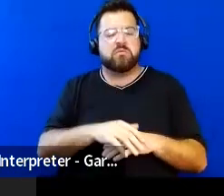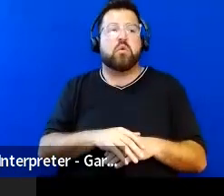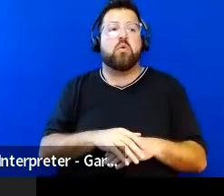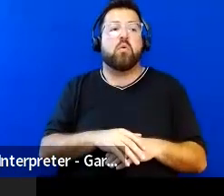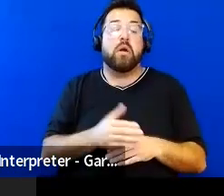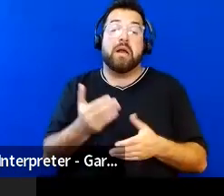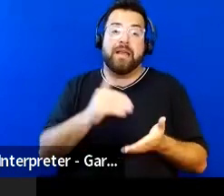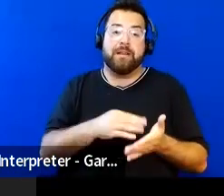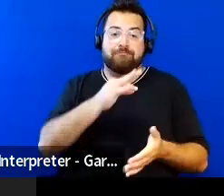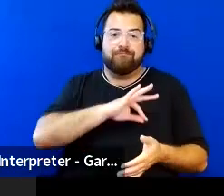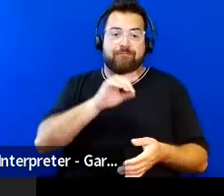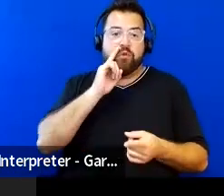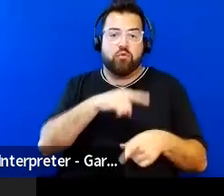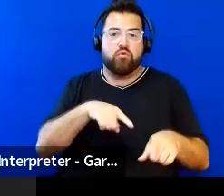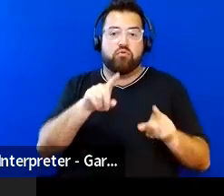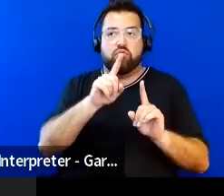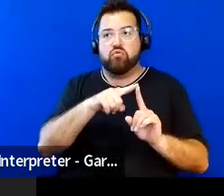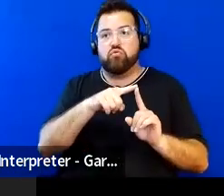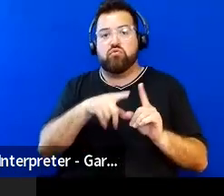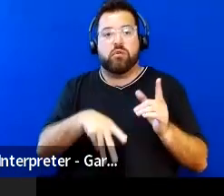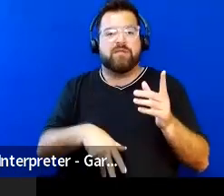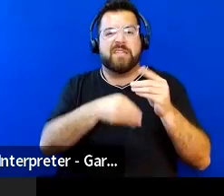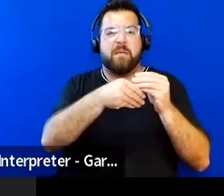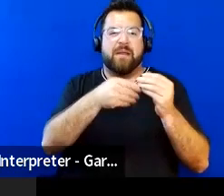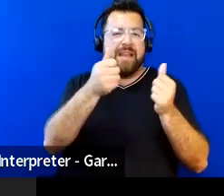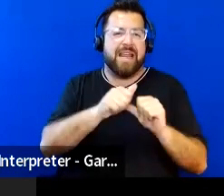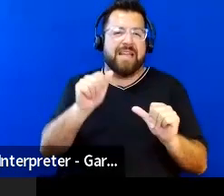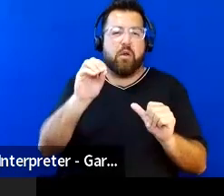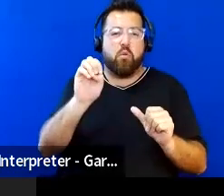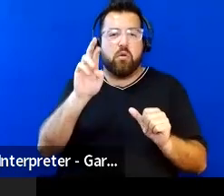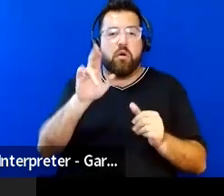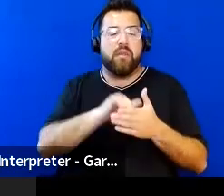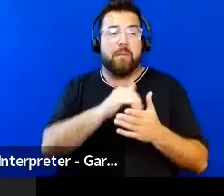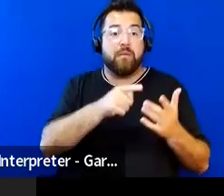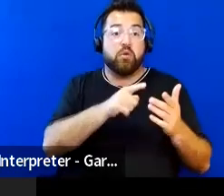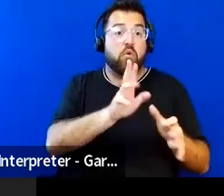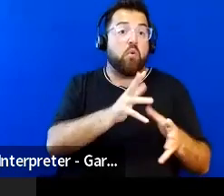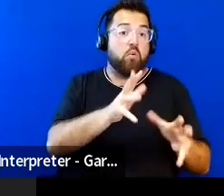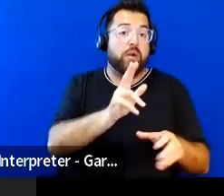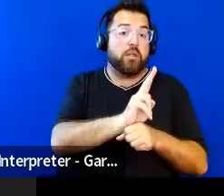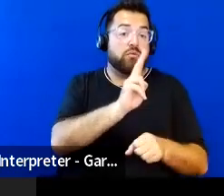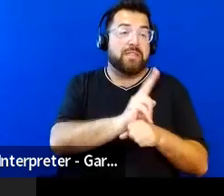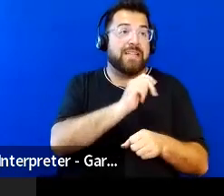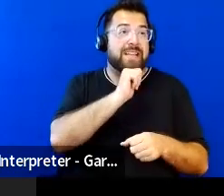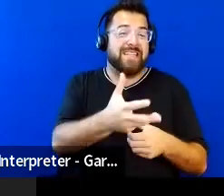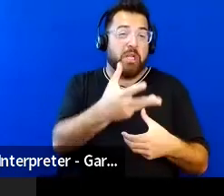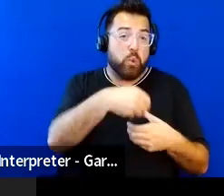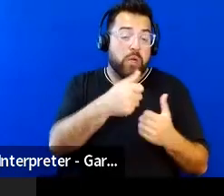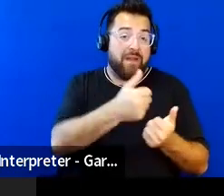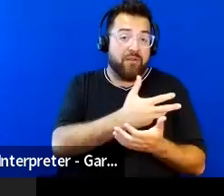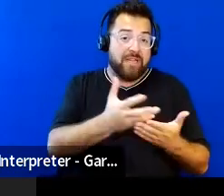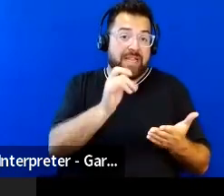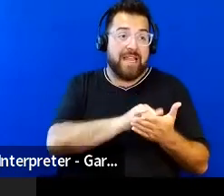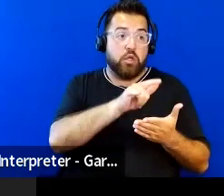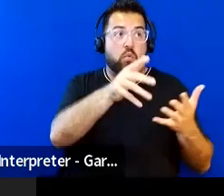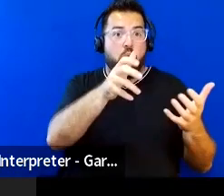helpful to supplement any OER that you might be using that doesn't quite cover everything that you are